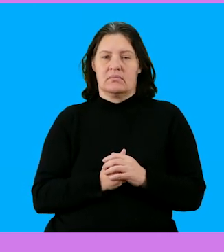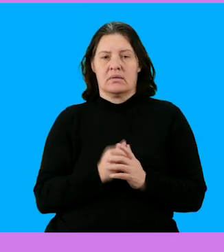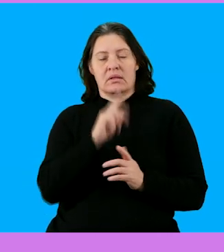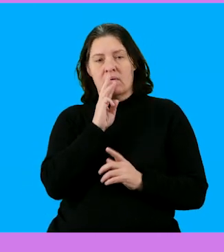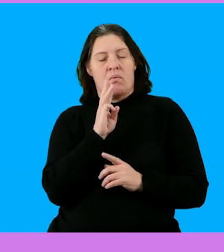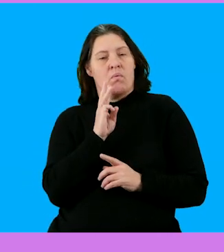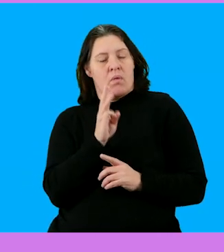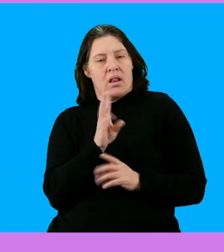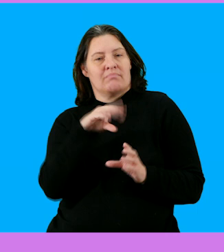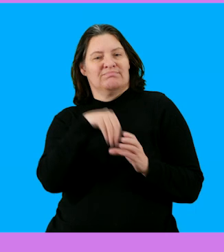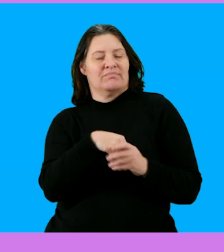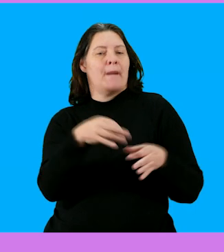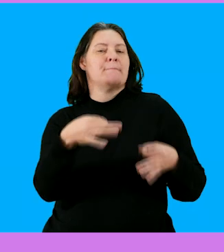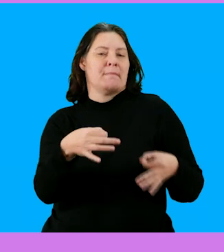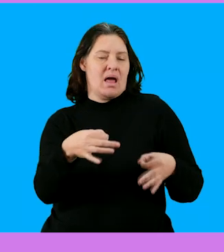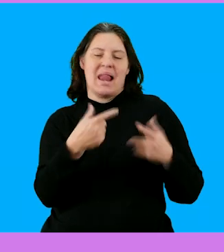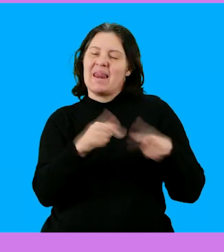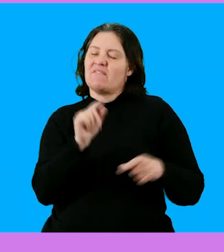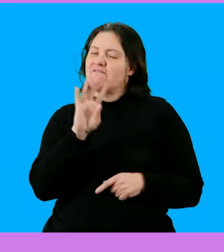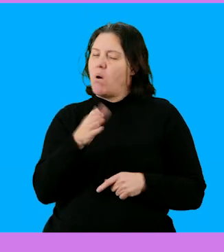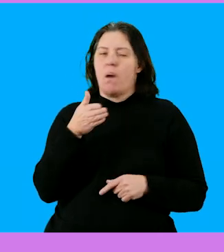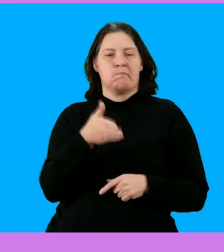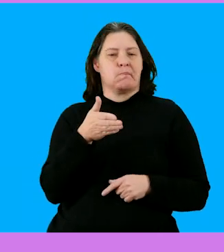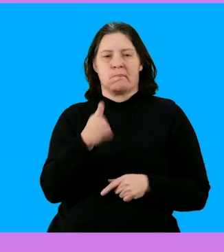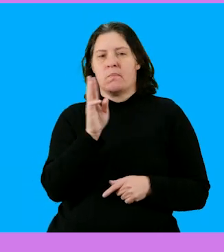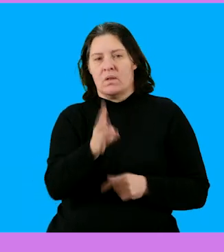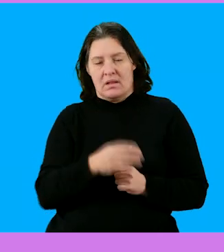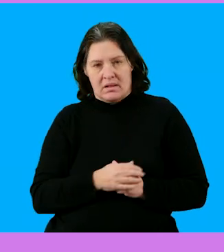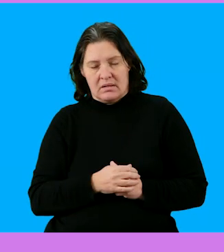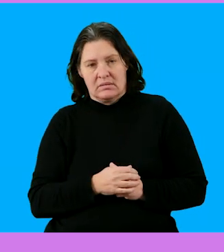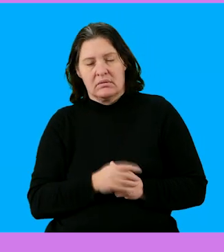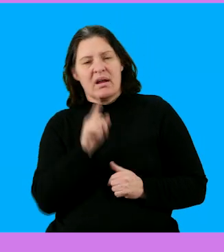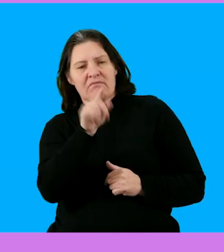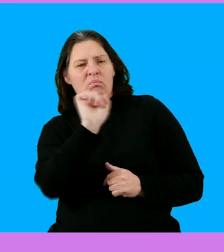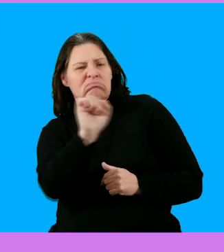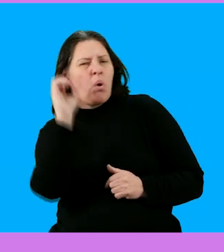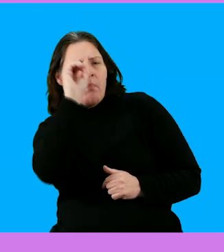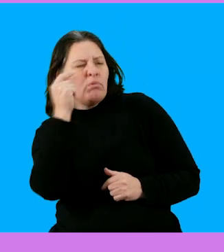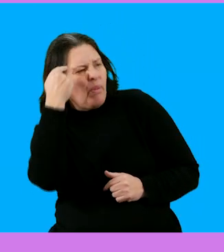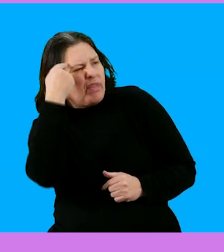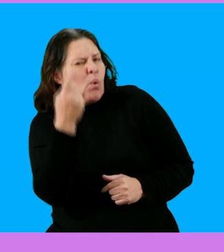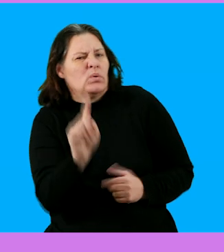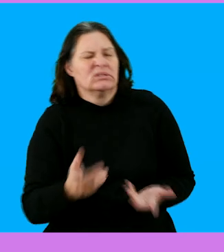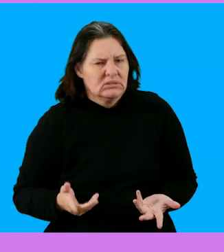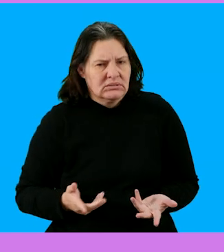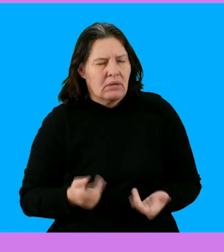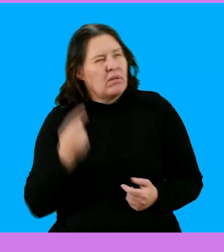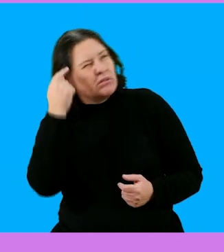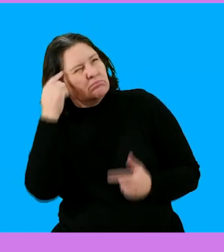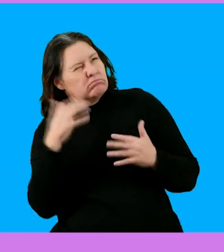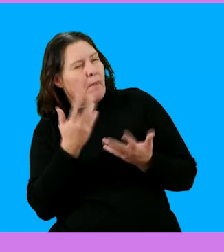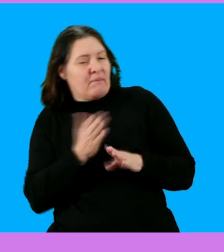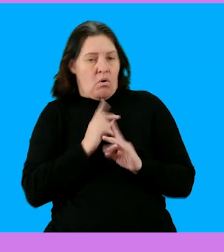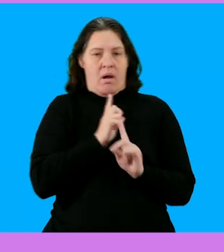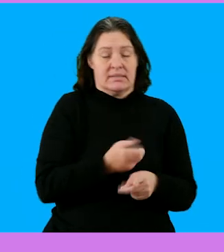in your question papers, level four type of questions, okay? Give your opinion and think about before you answer. So when